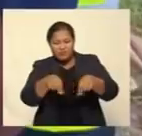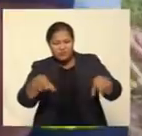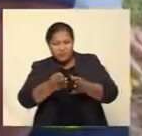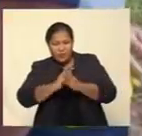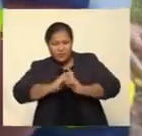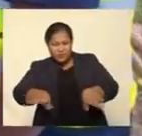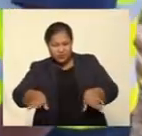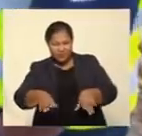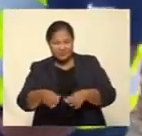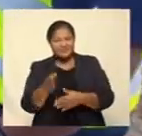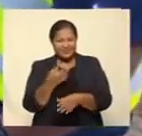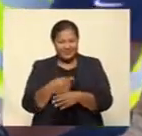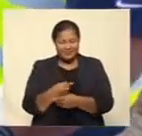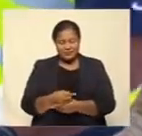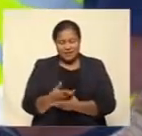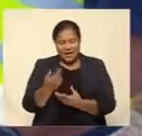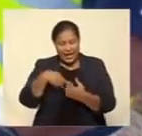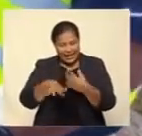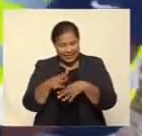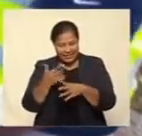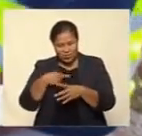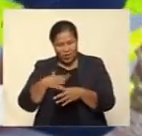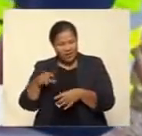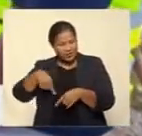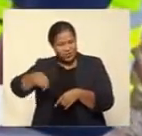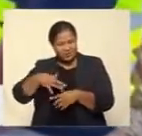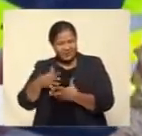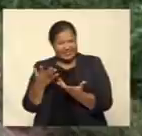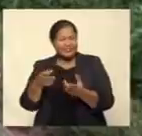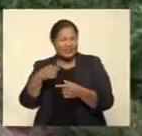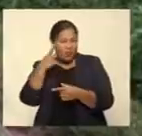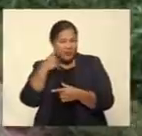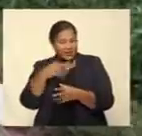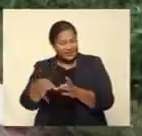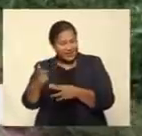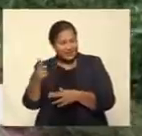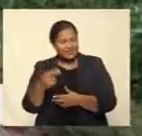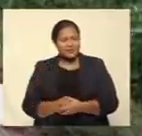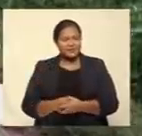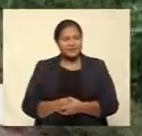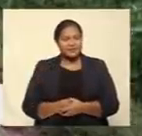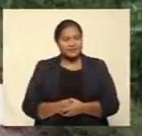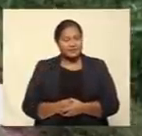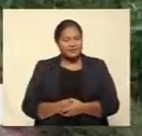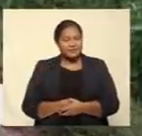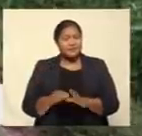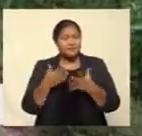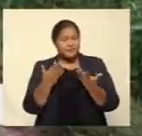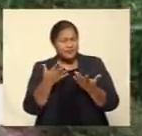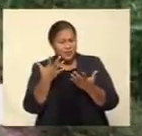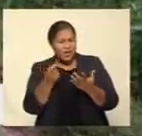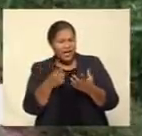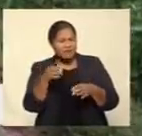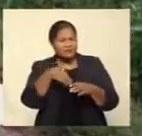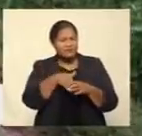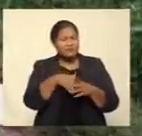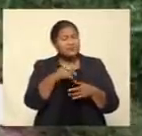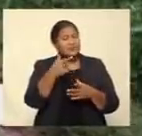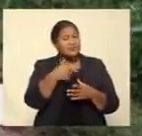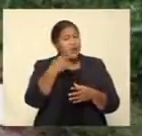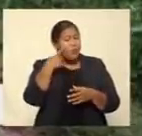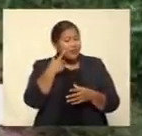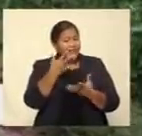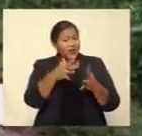supply disruptions in the greater Suvarnasinu areas. We are currently filling the reservoir at Wainimbuku, our second major